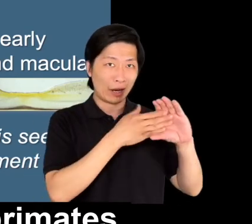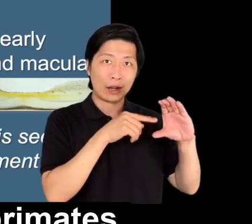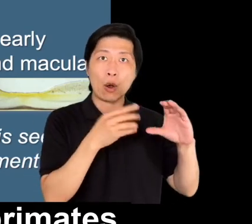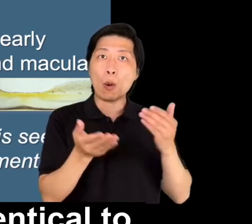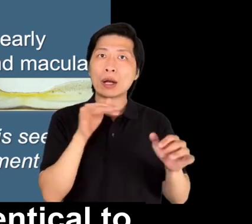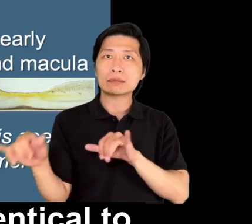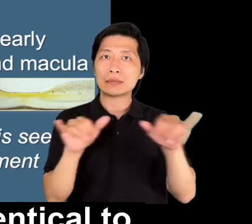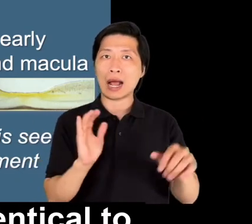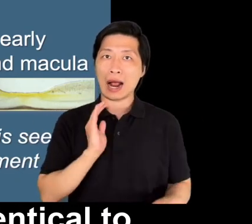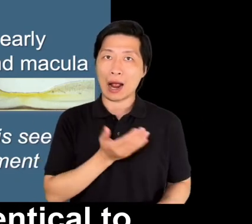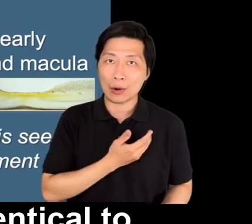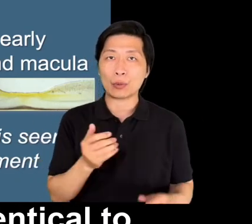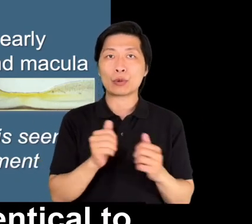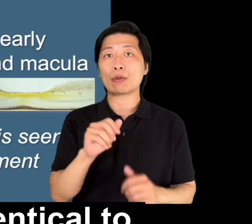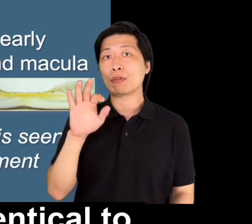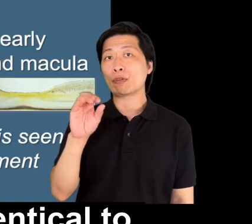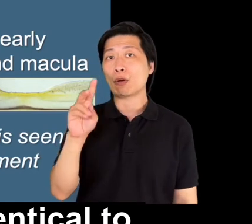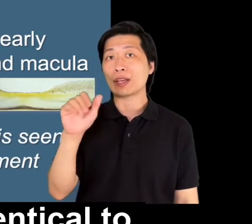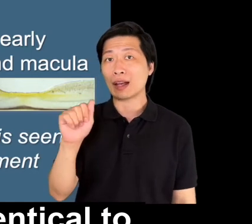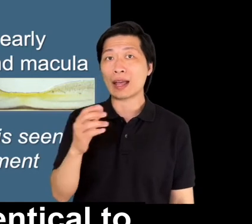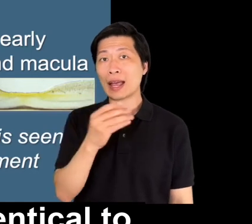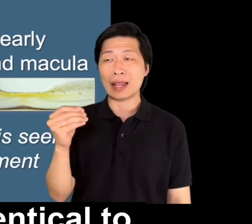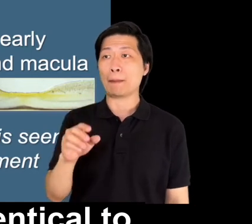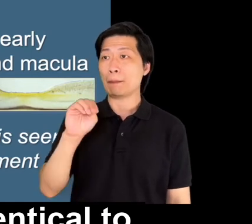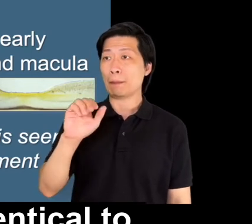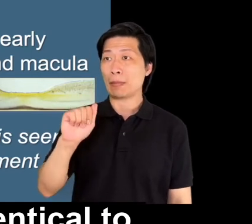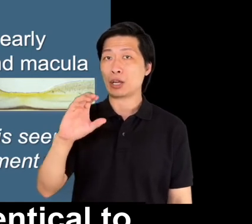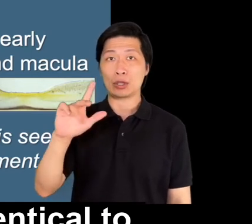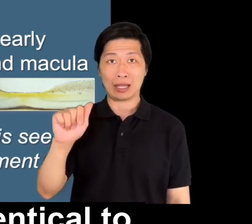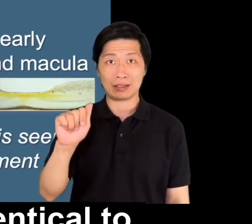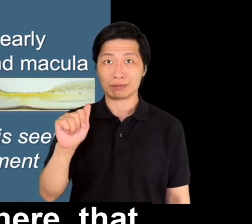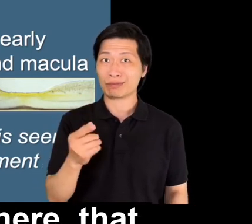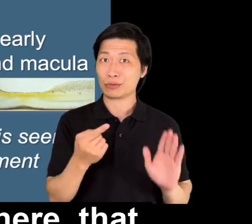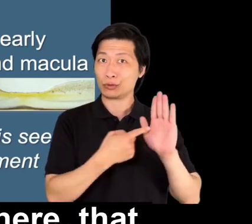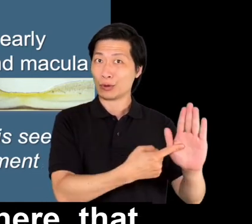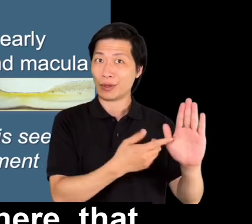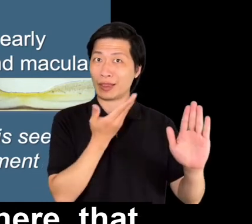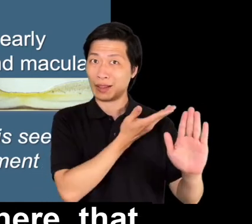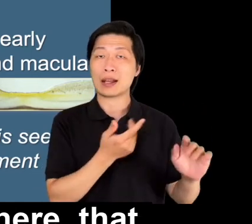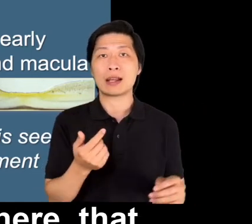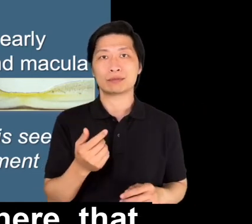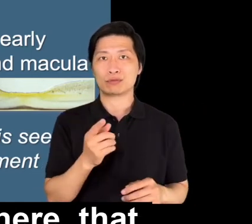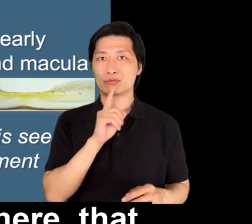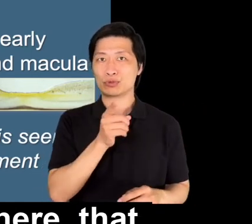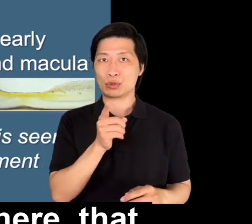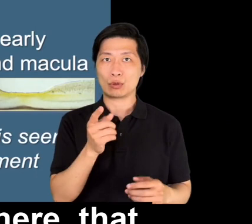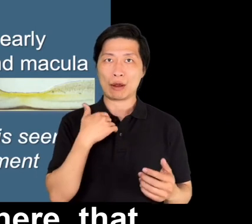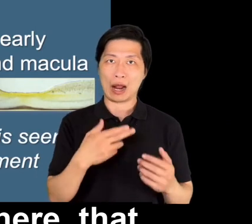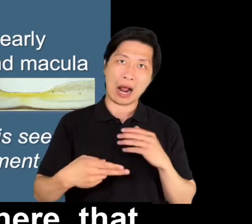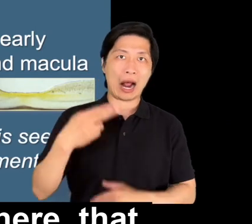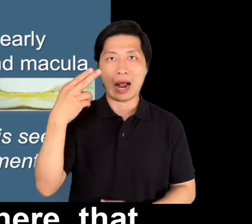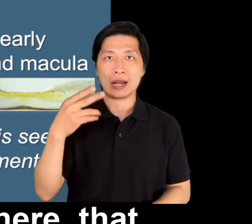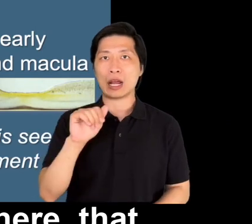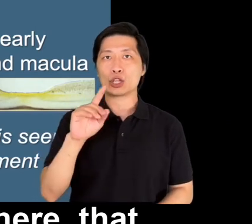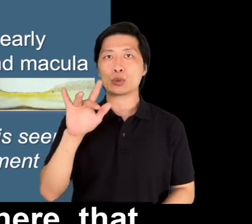fovea and a macula, like that shown here, that underlie our high acuity vision and our full color